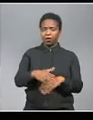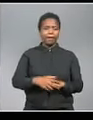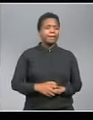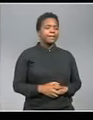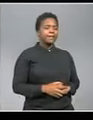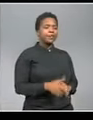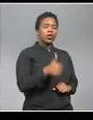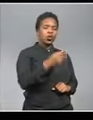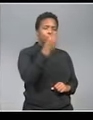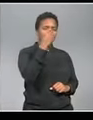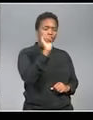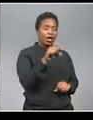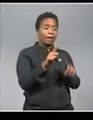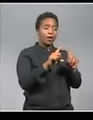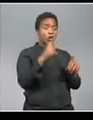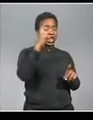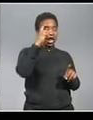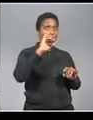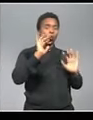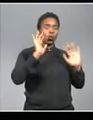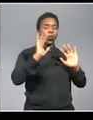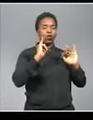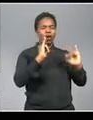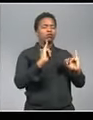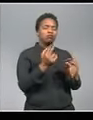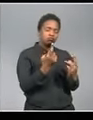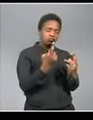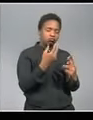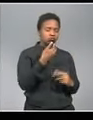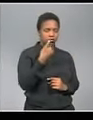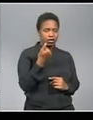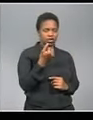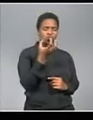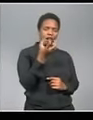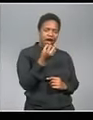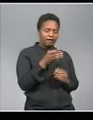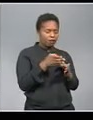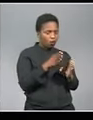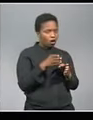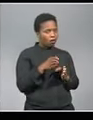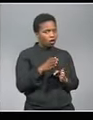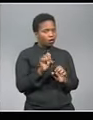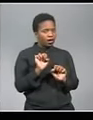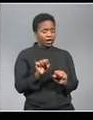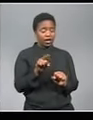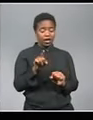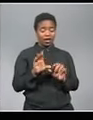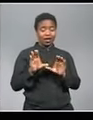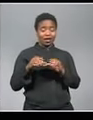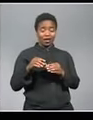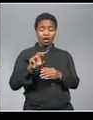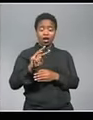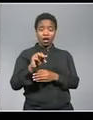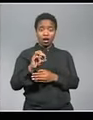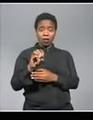good news, but we mustn't assume the worst and must hope for the best. There are a number of options. They're the one credit rating agency